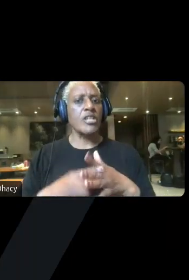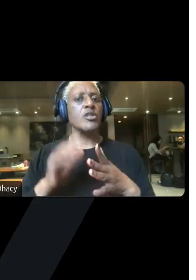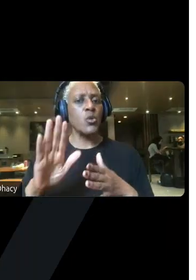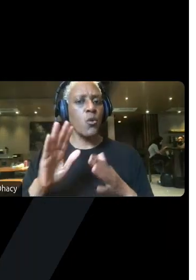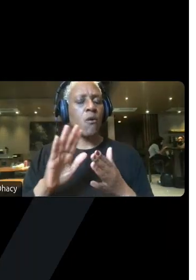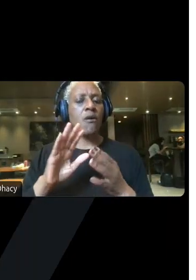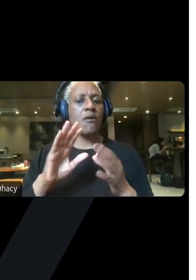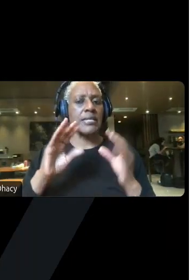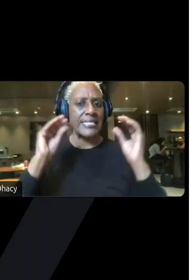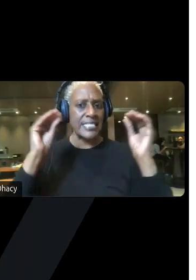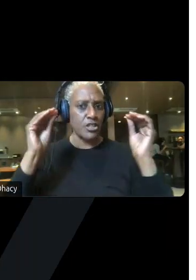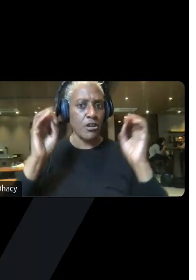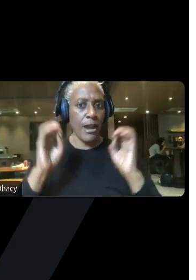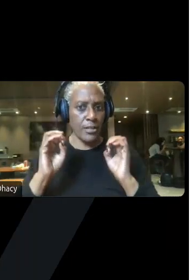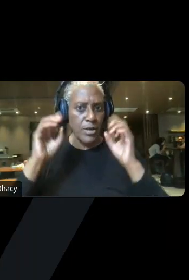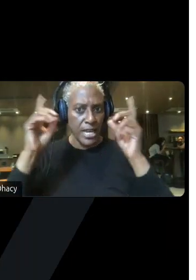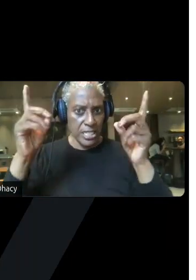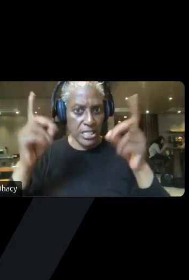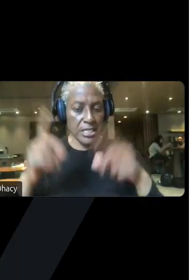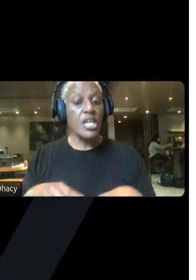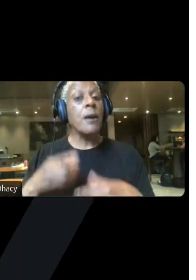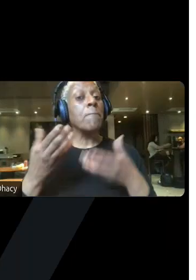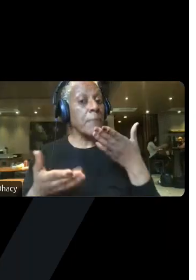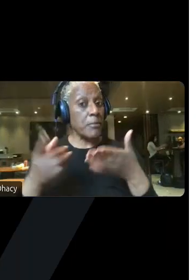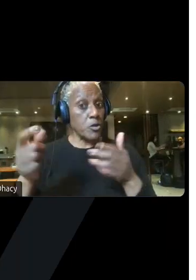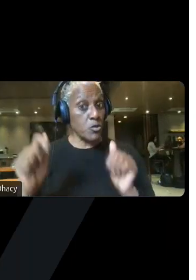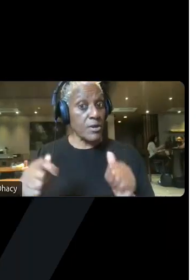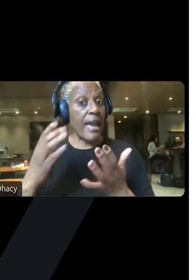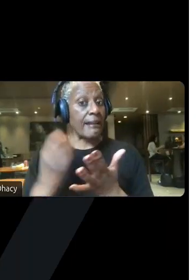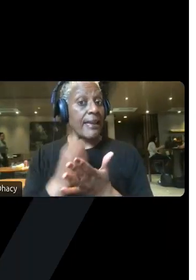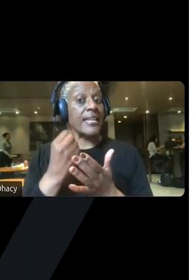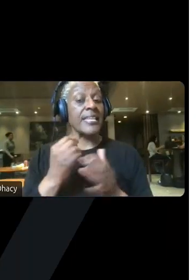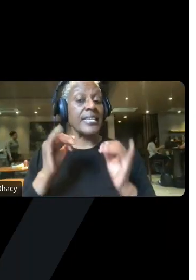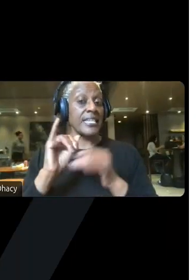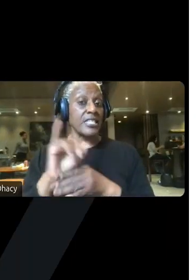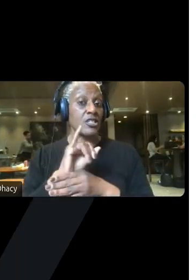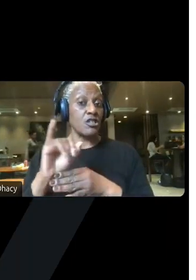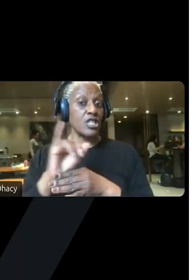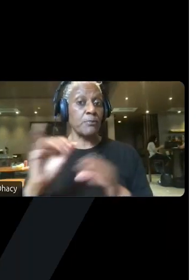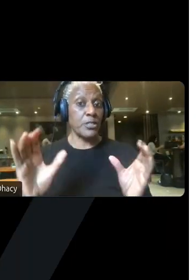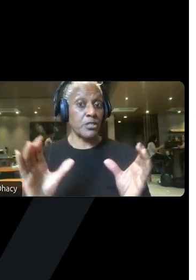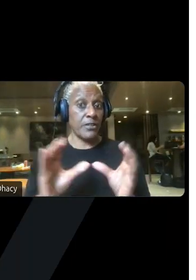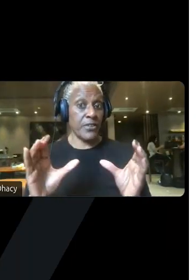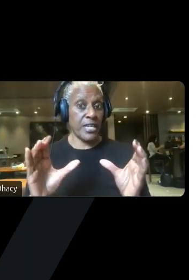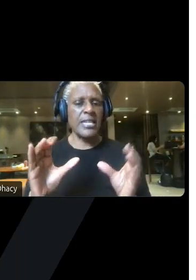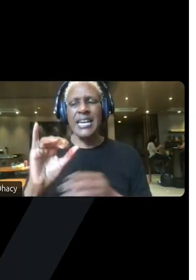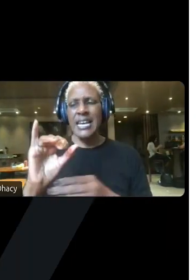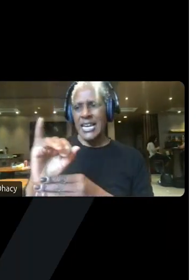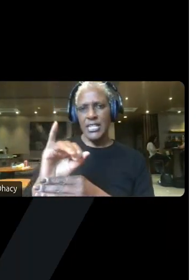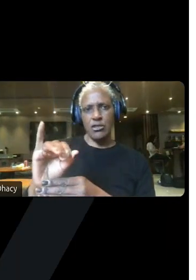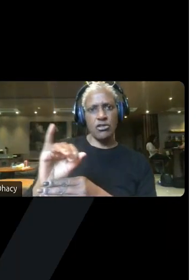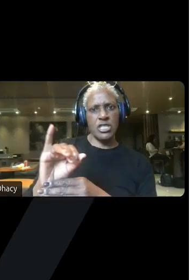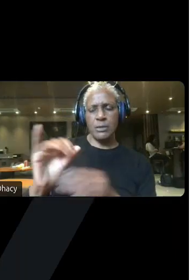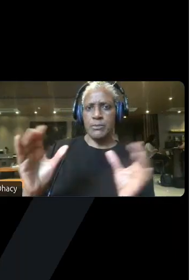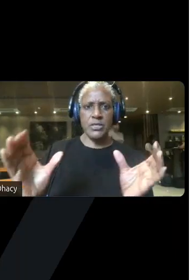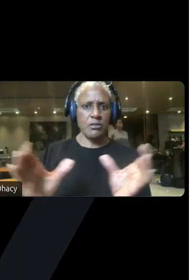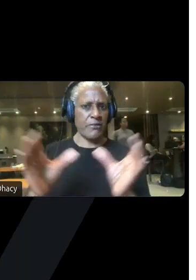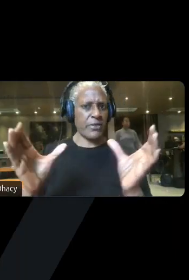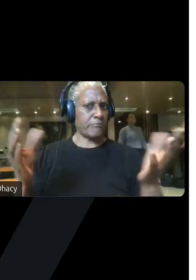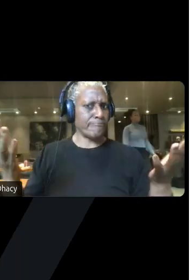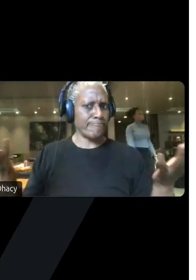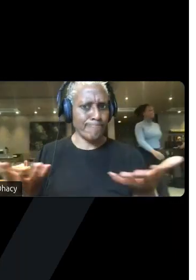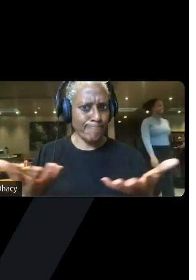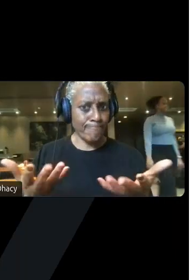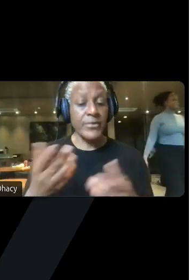an opportunity to obtain an internship certificate. So what is an internship certificate? Well, it's